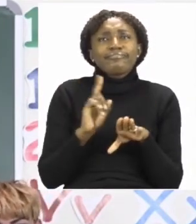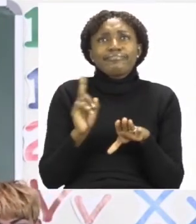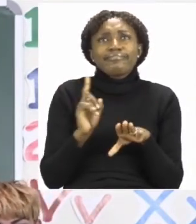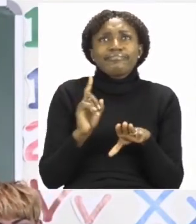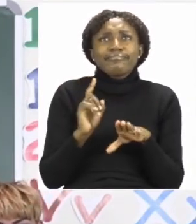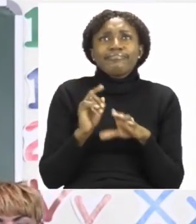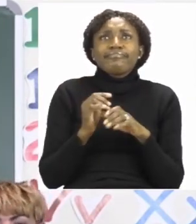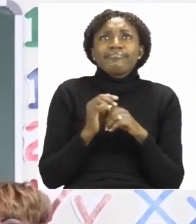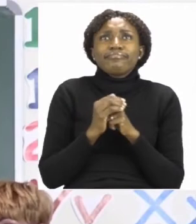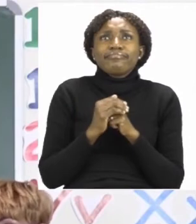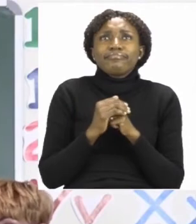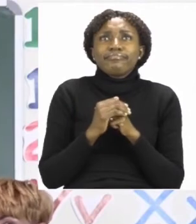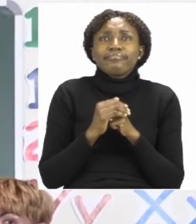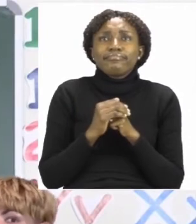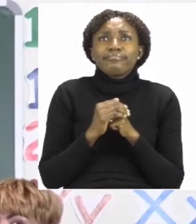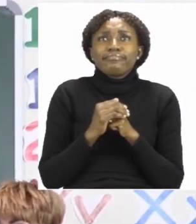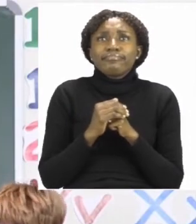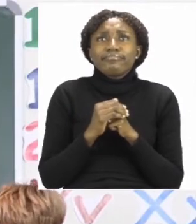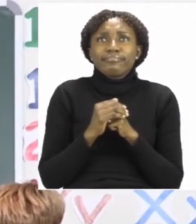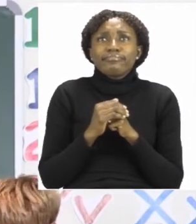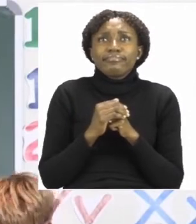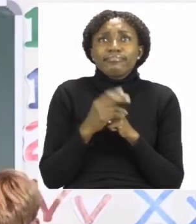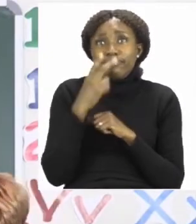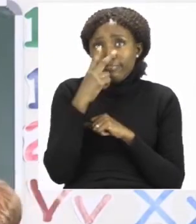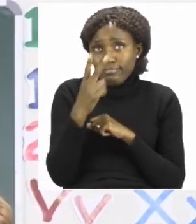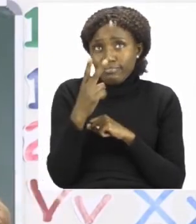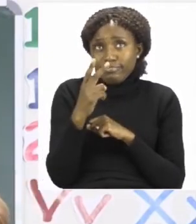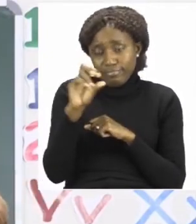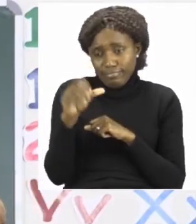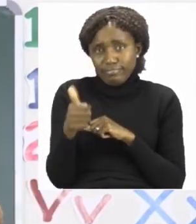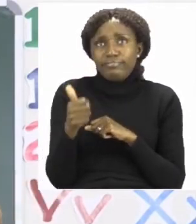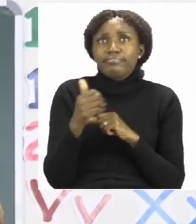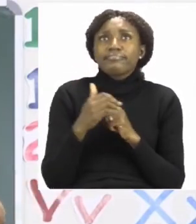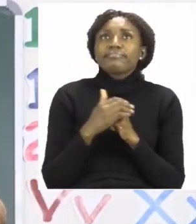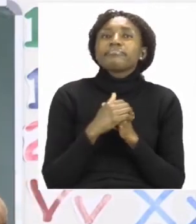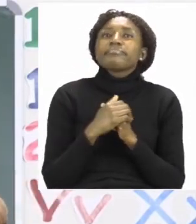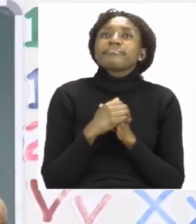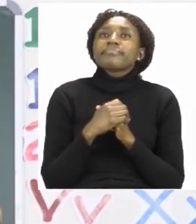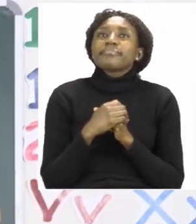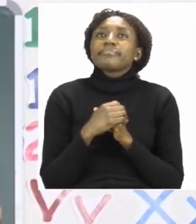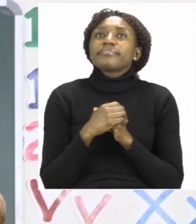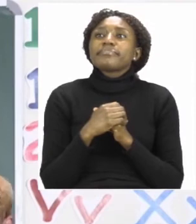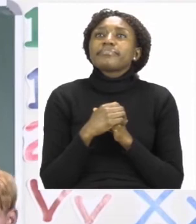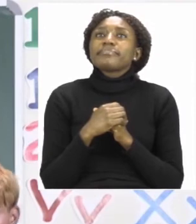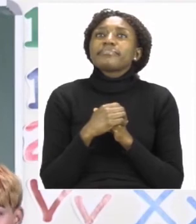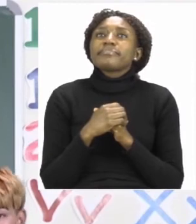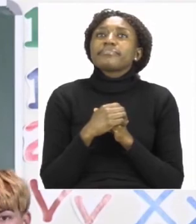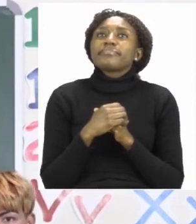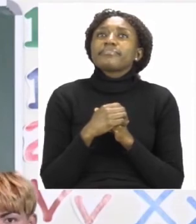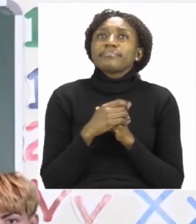let's look at the second piece does this piece